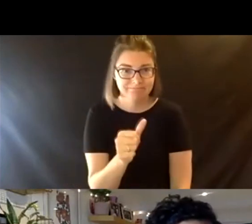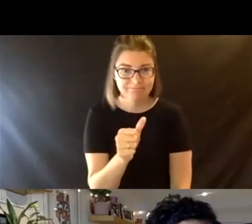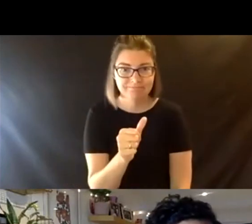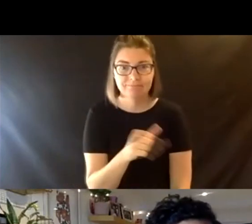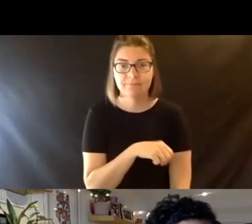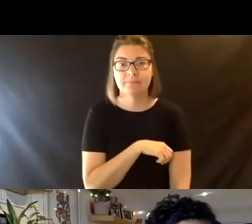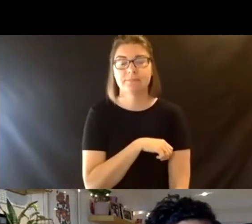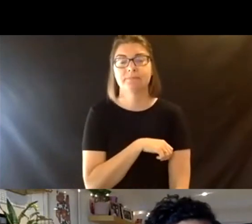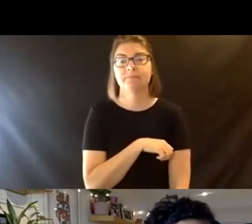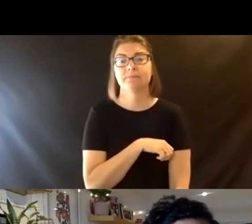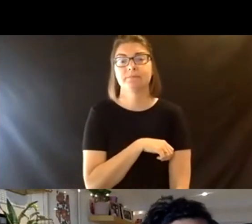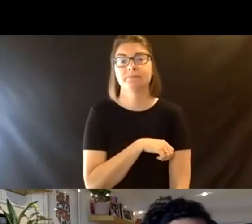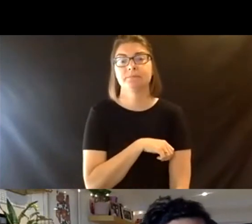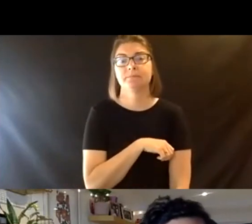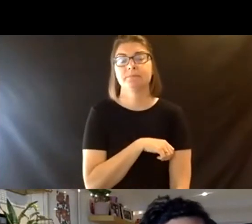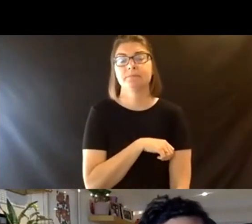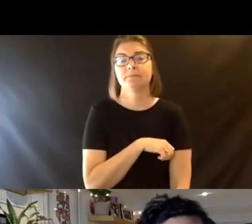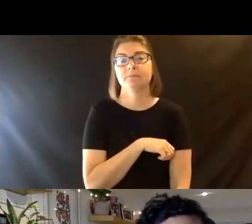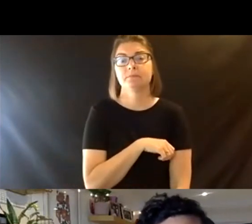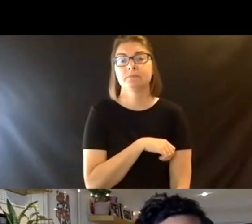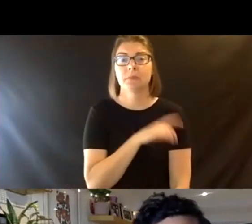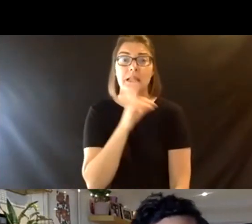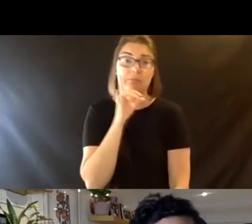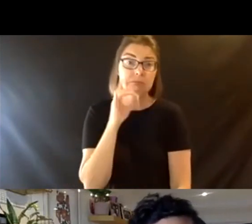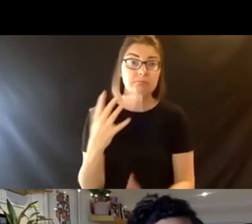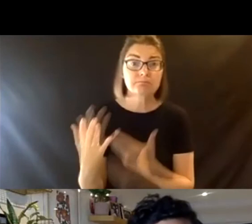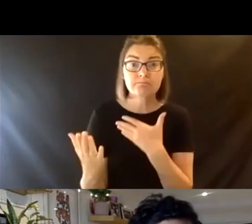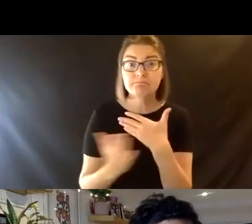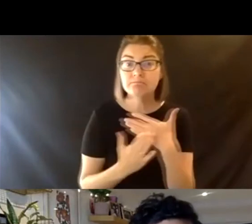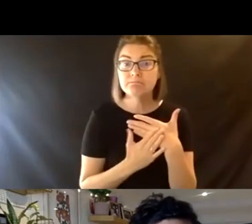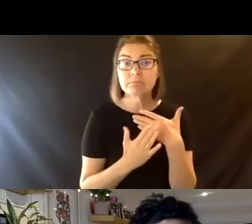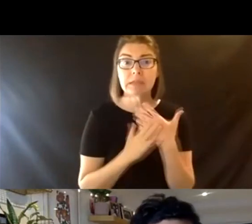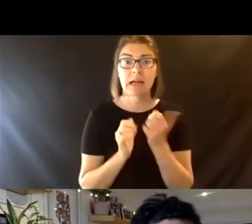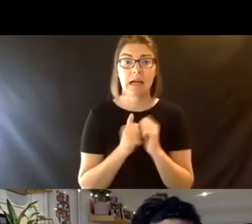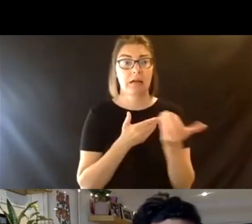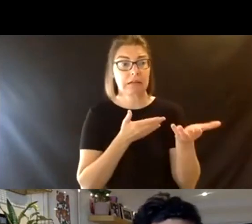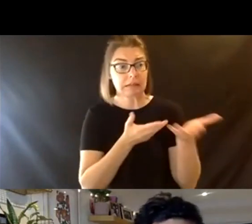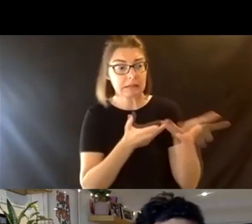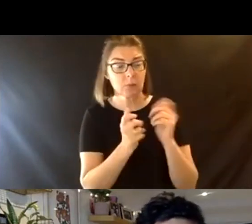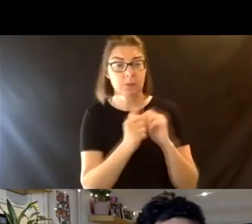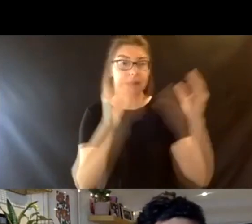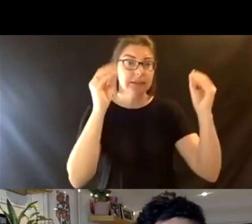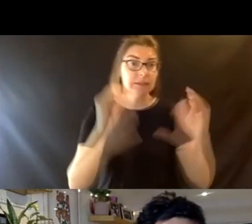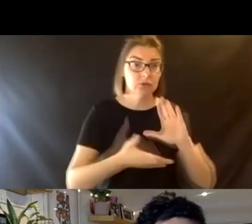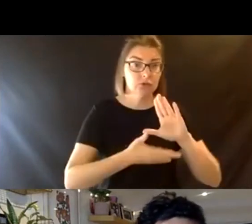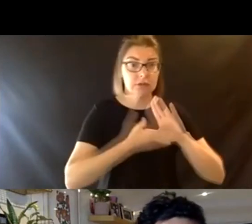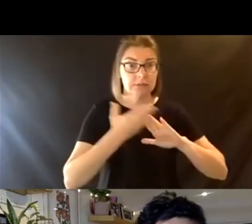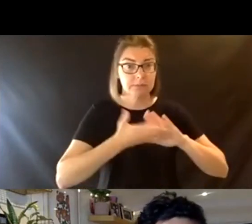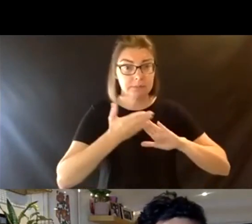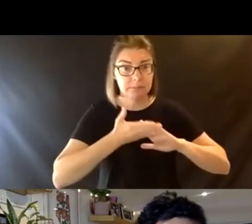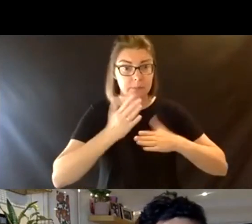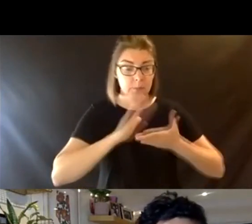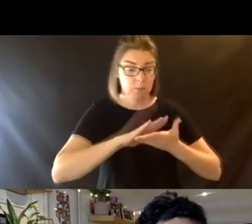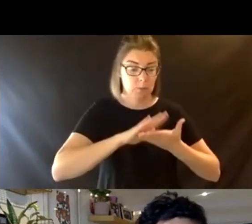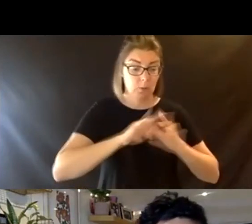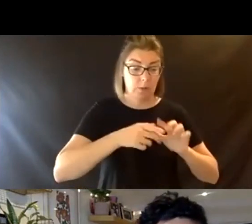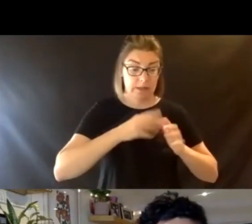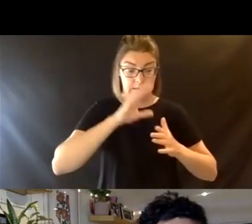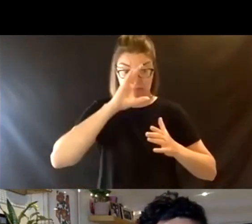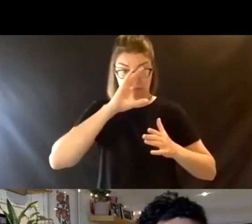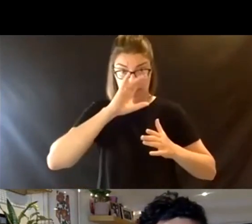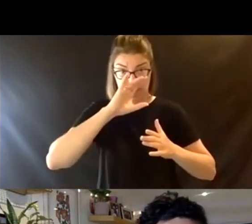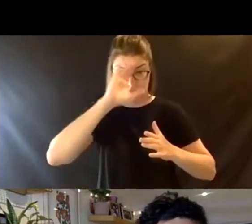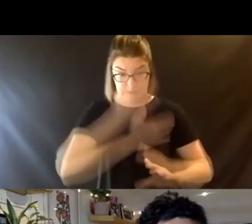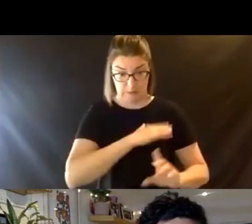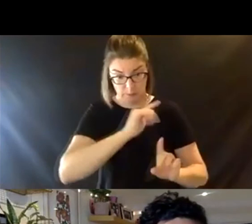of how to speak to teachers and administration at this school when her son starts school to make sure that they feel supported and safe in that